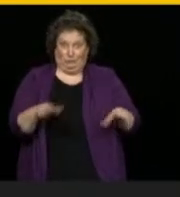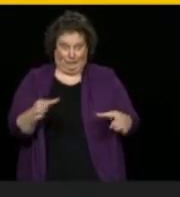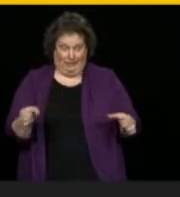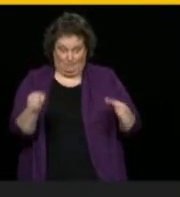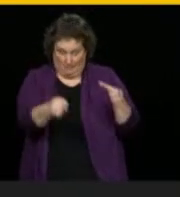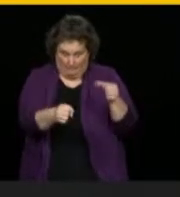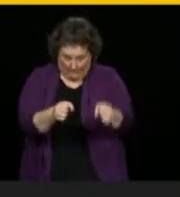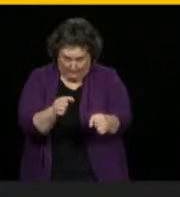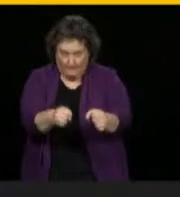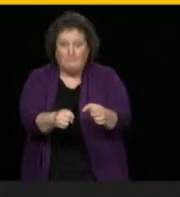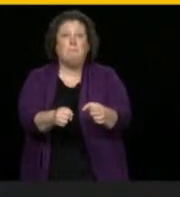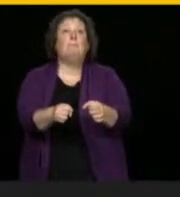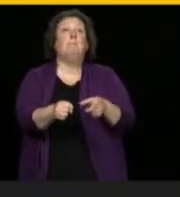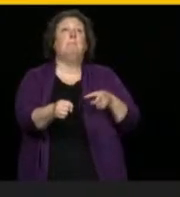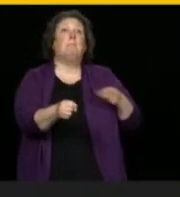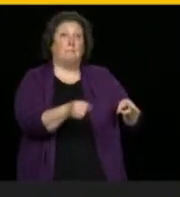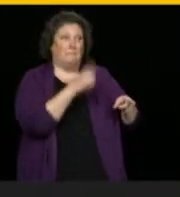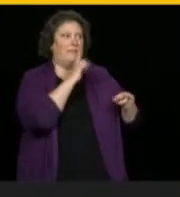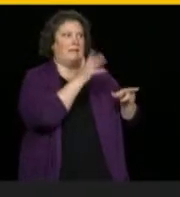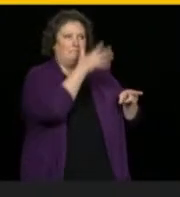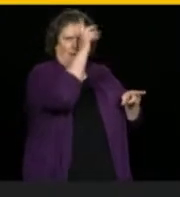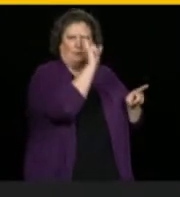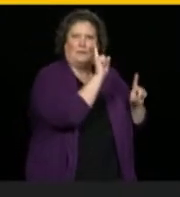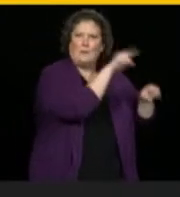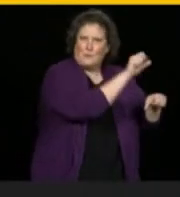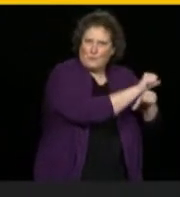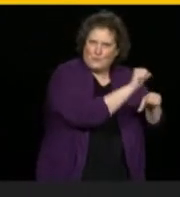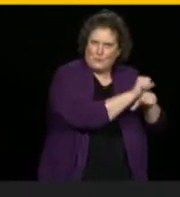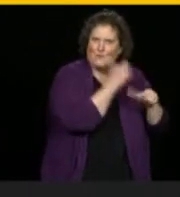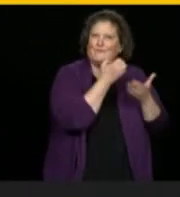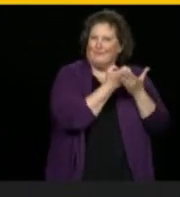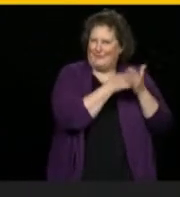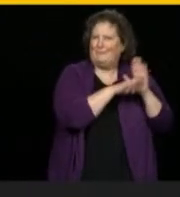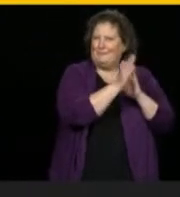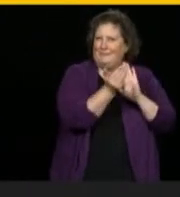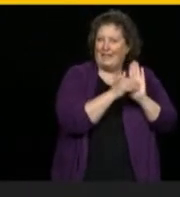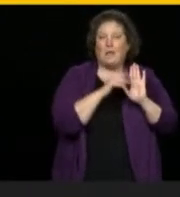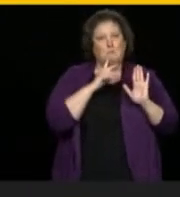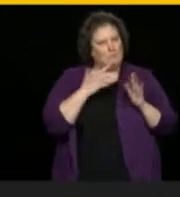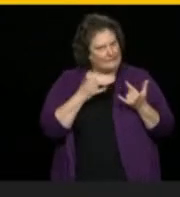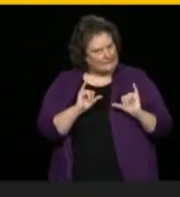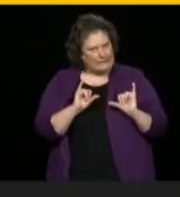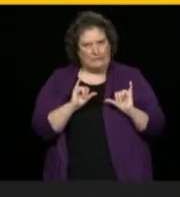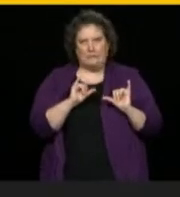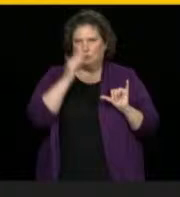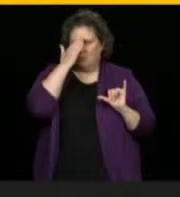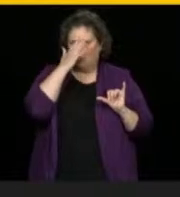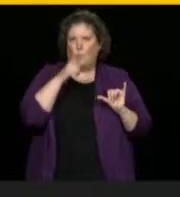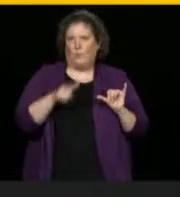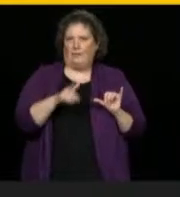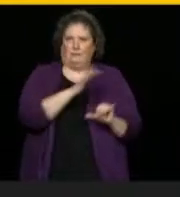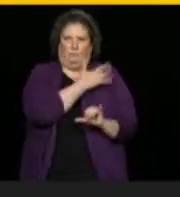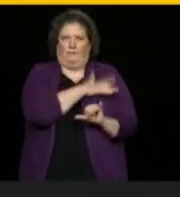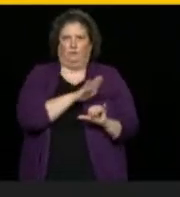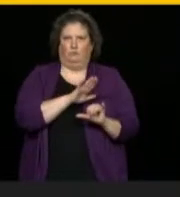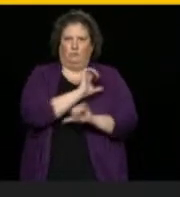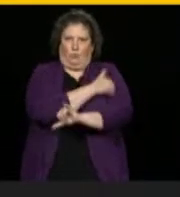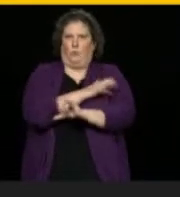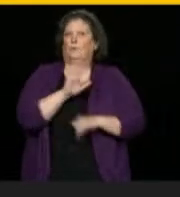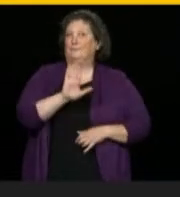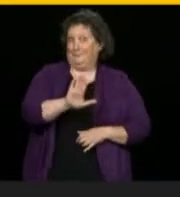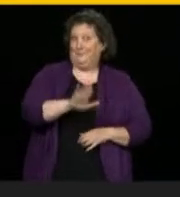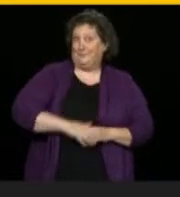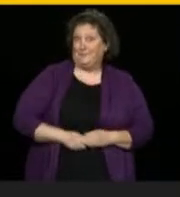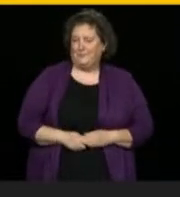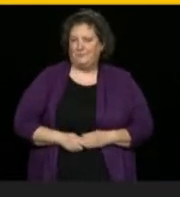levers that we have, respecting, of course, that it is an area of provincial jurisdiction. And I guess maybe this will touch on what